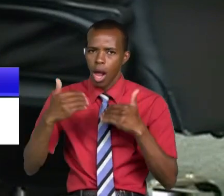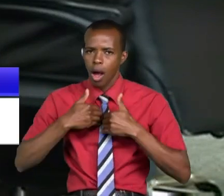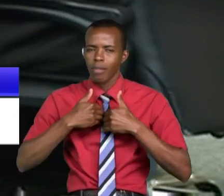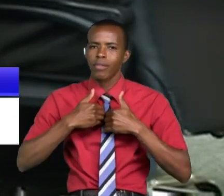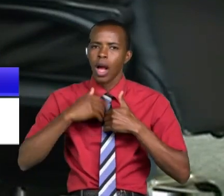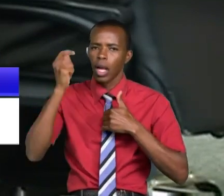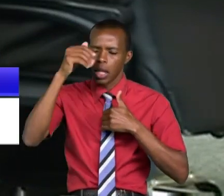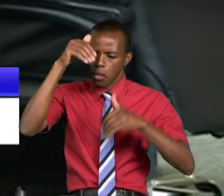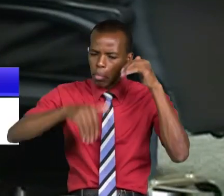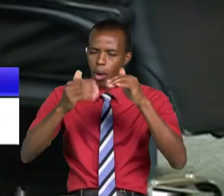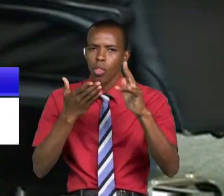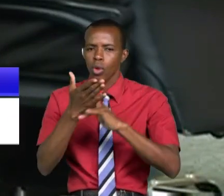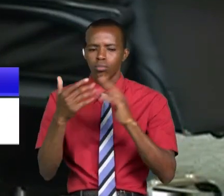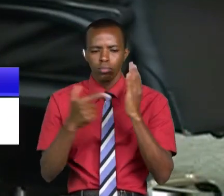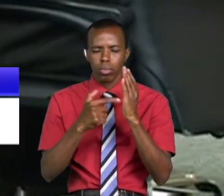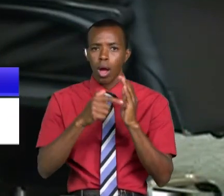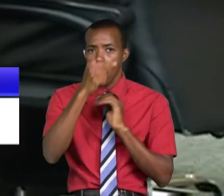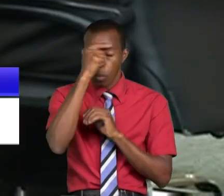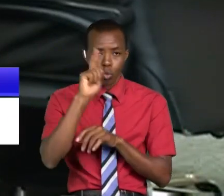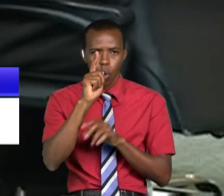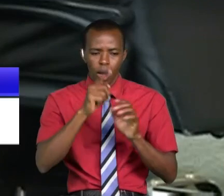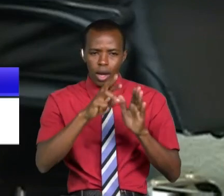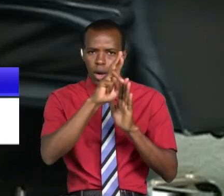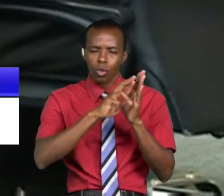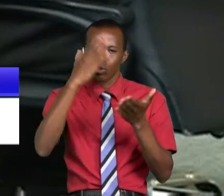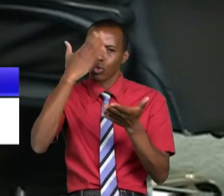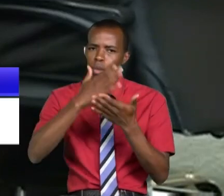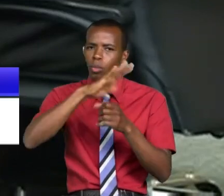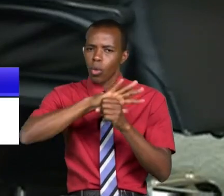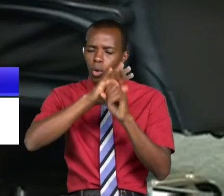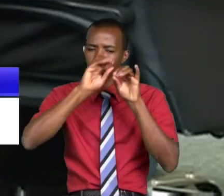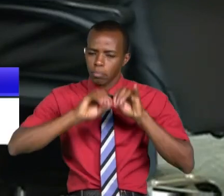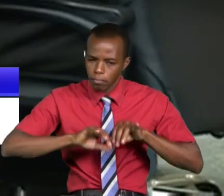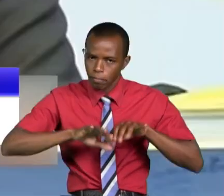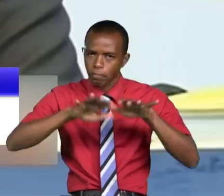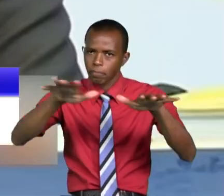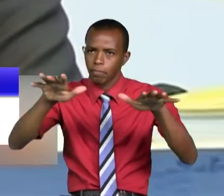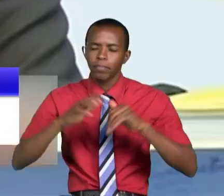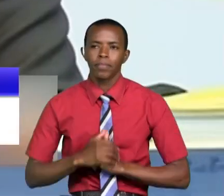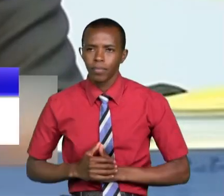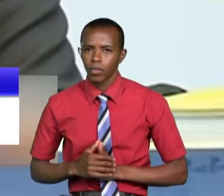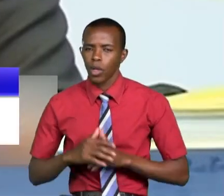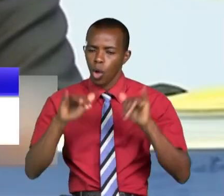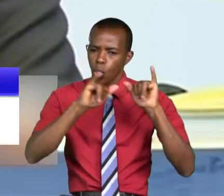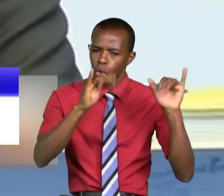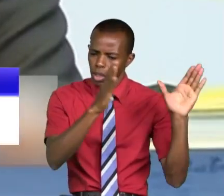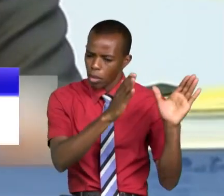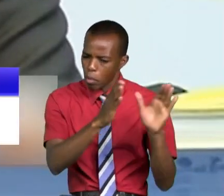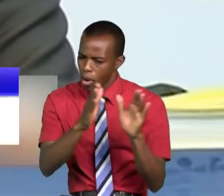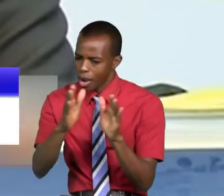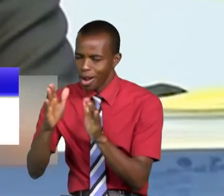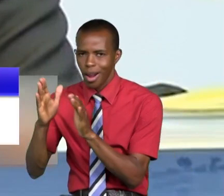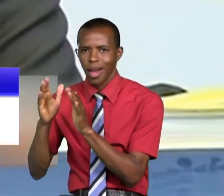votes through technology means as one of the measures to curb the spread of COVID-19. Those arrangements at the moment, I don't